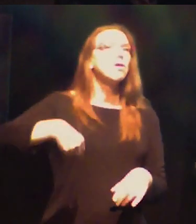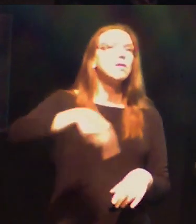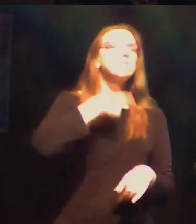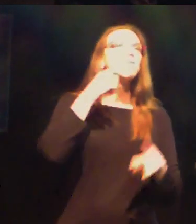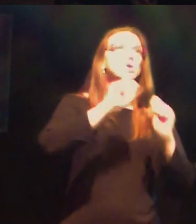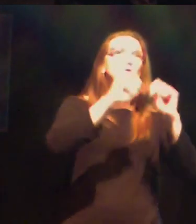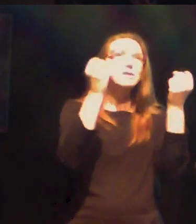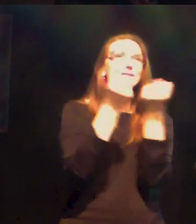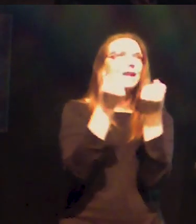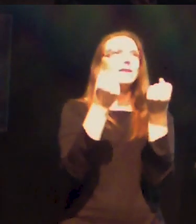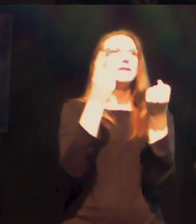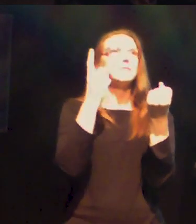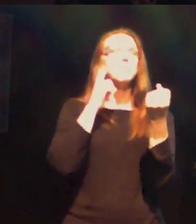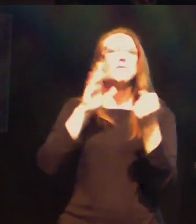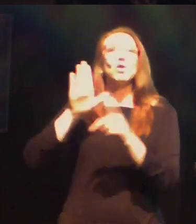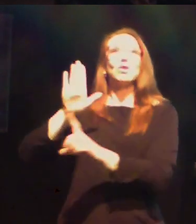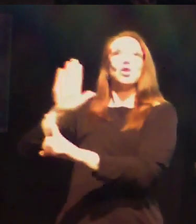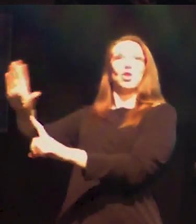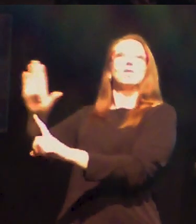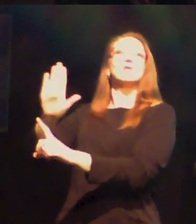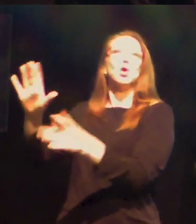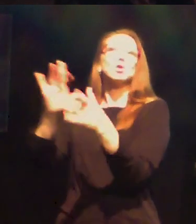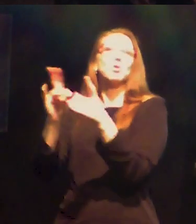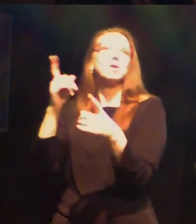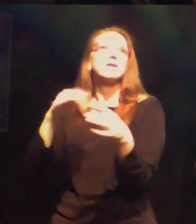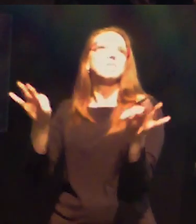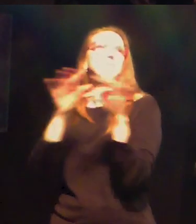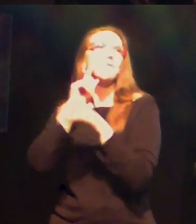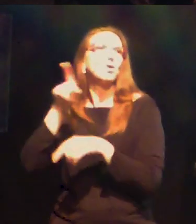society, but also for Michelle. And